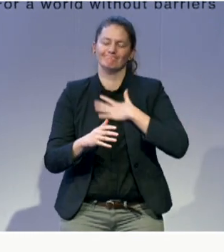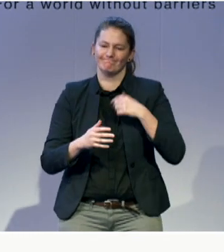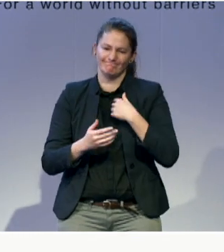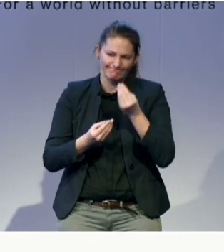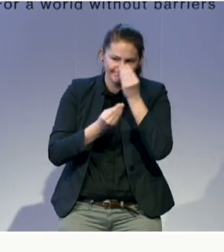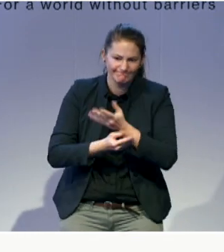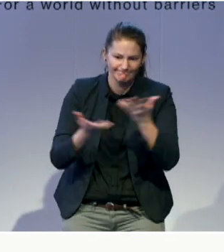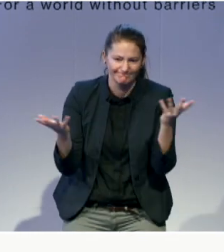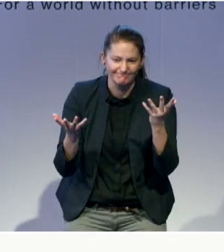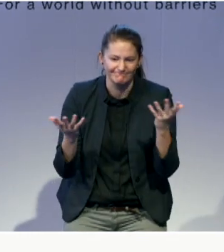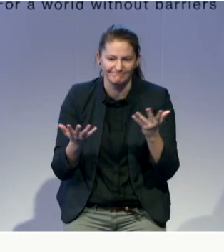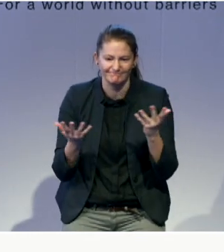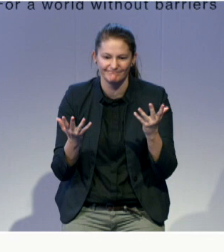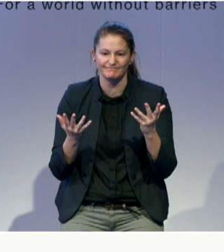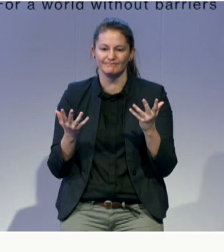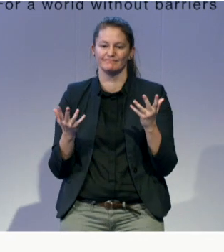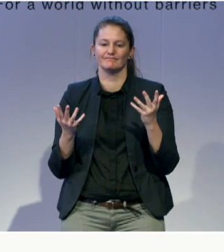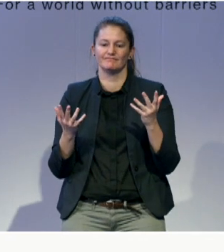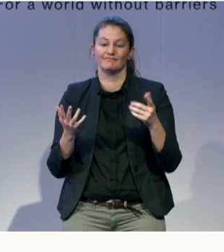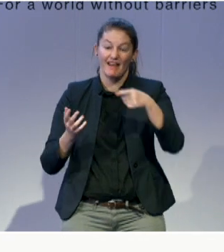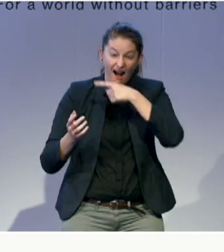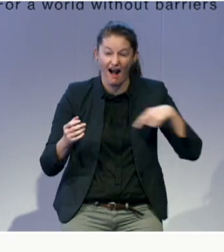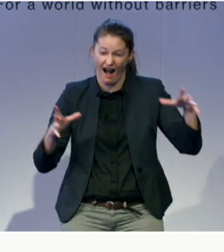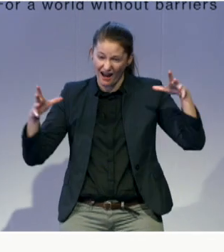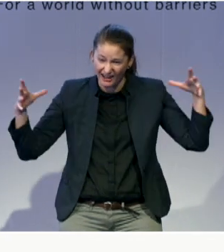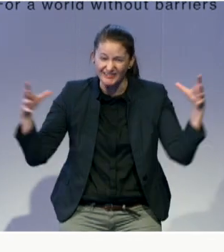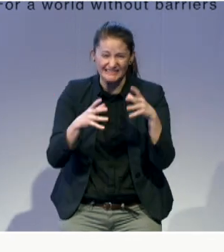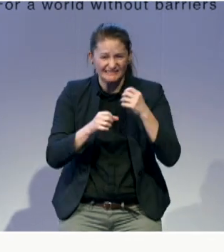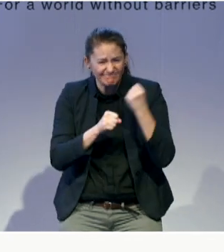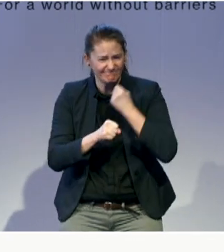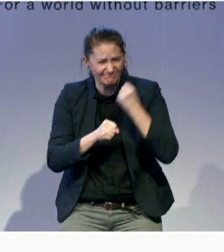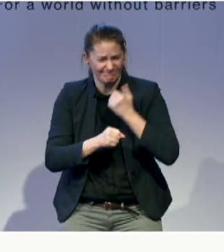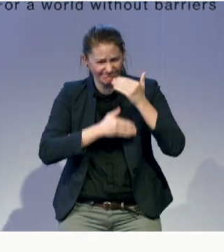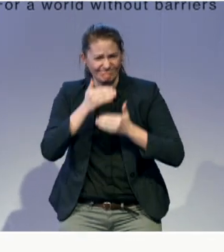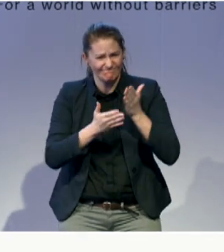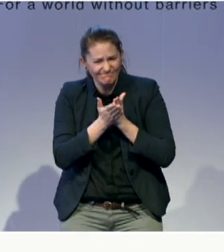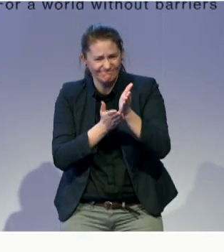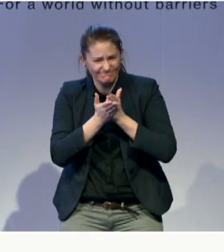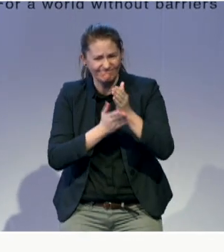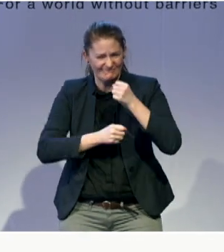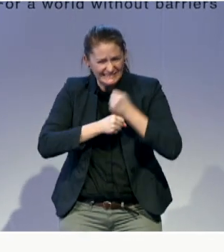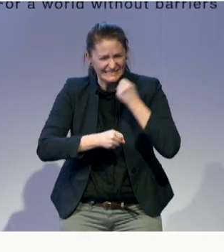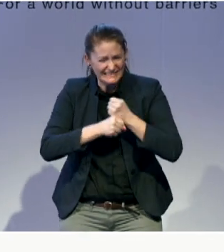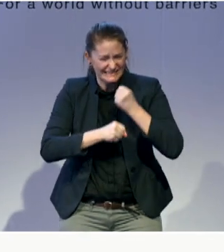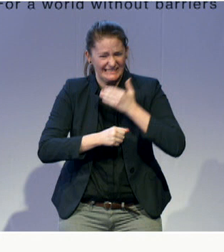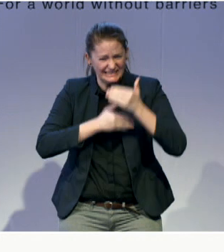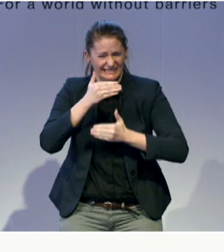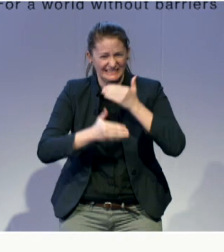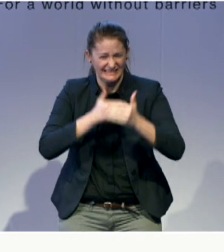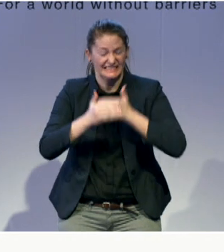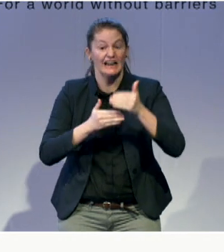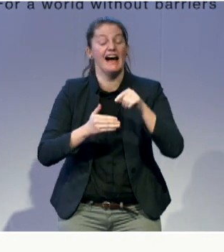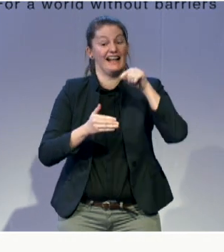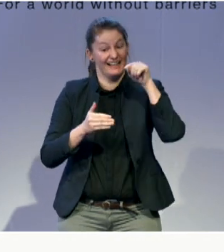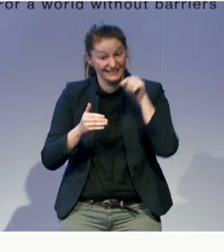can all work on to continue moving the needle, as I've been saying, is to